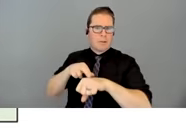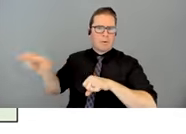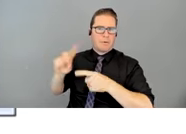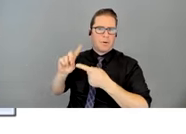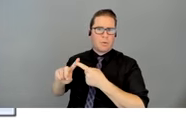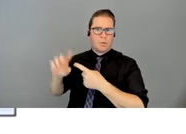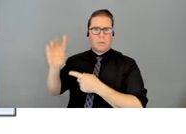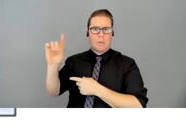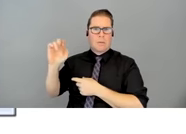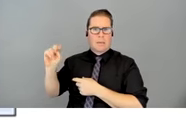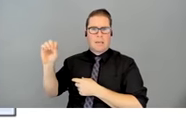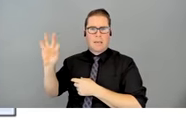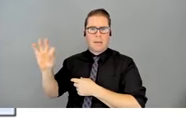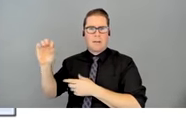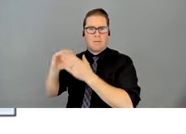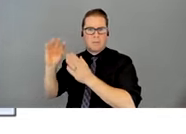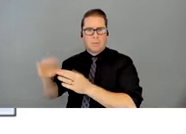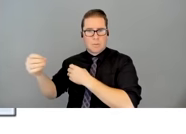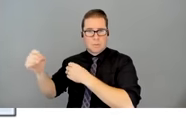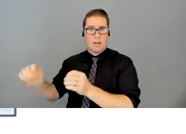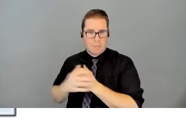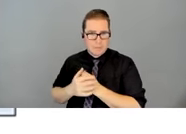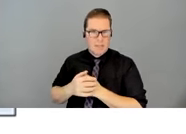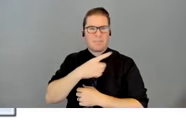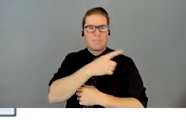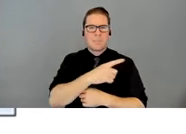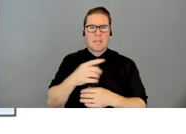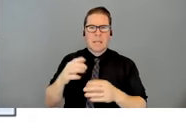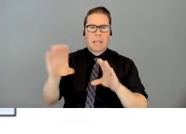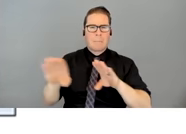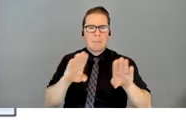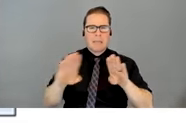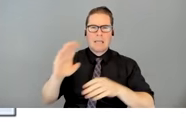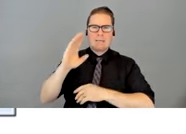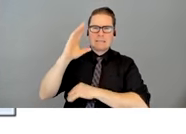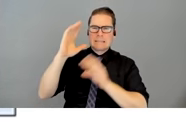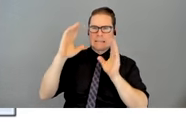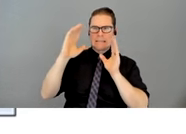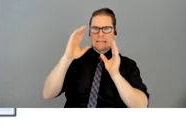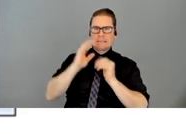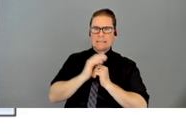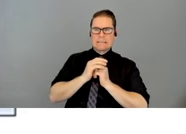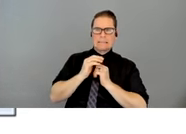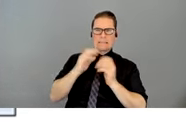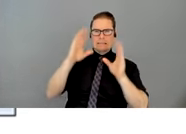we'll talk about right here with concerning behavior. With both concerning behavior and extreme disruptive